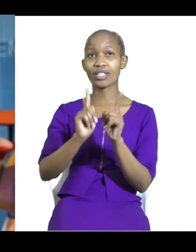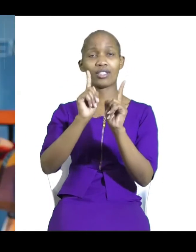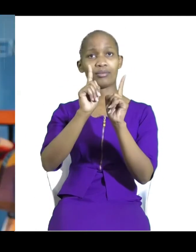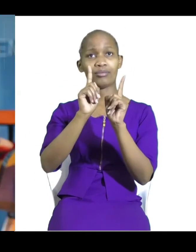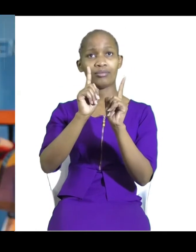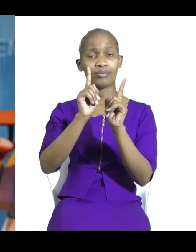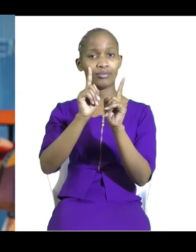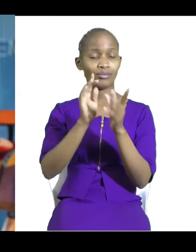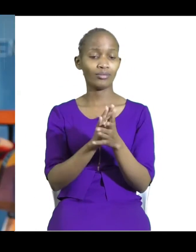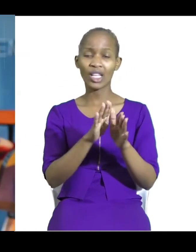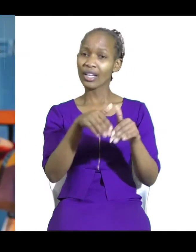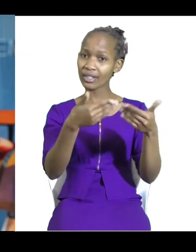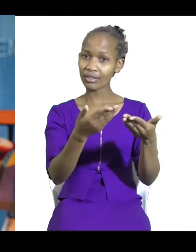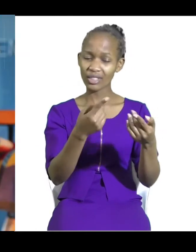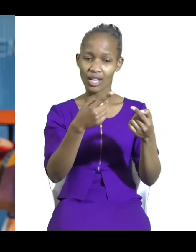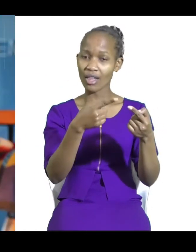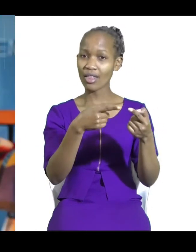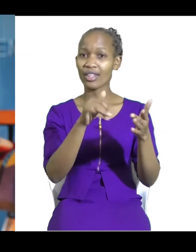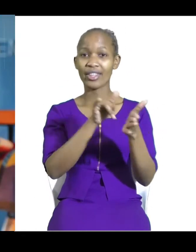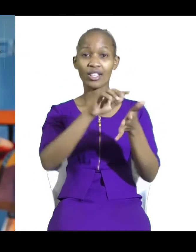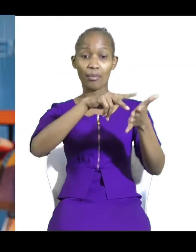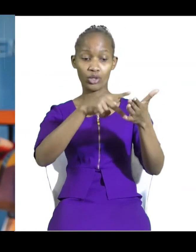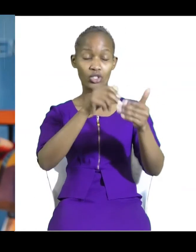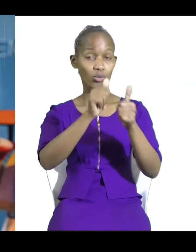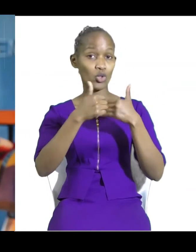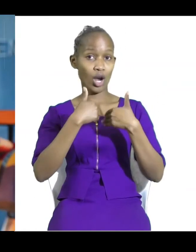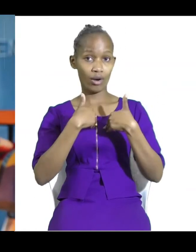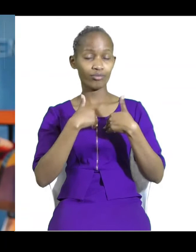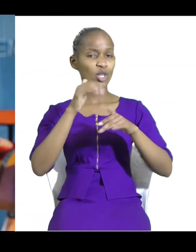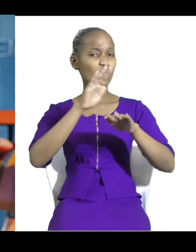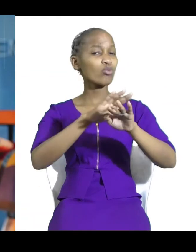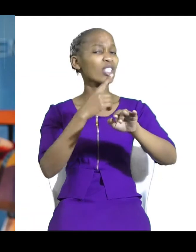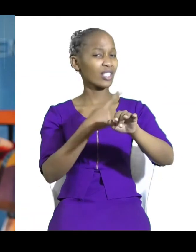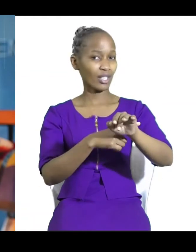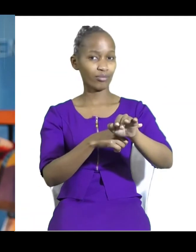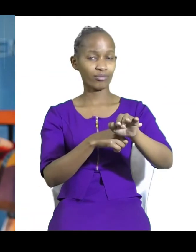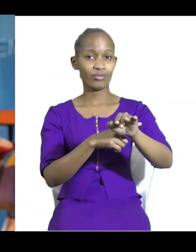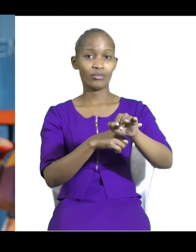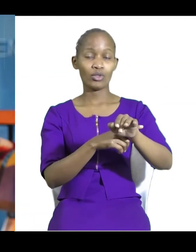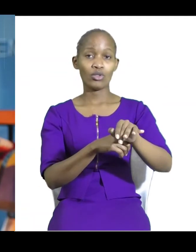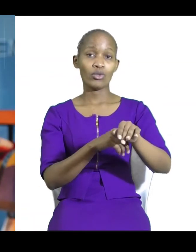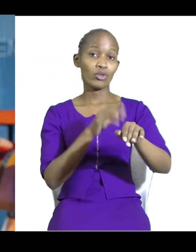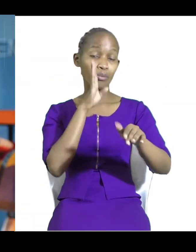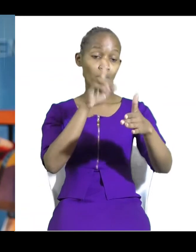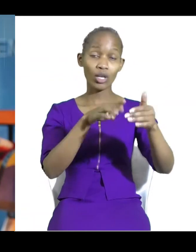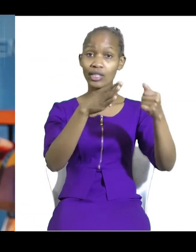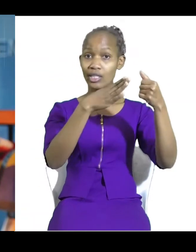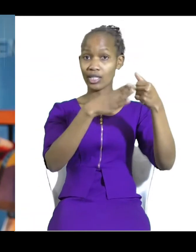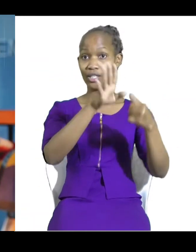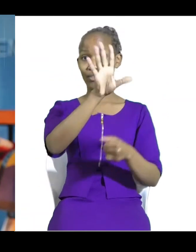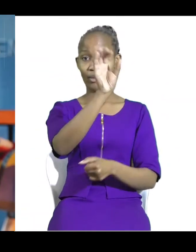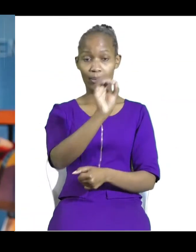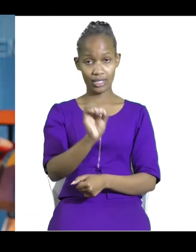Yourself, giving this initiative that you have good timing should form 95% of